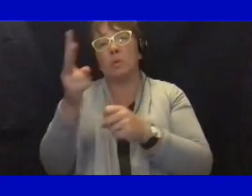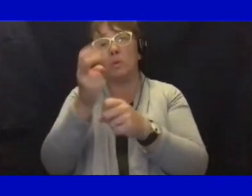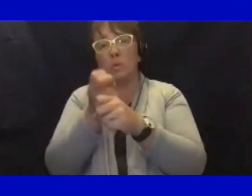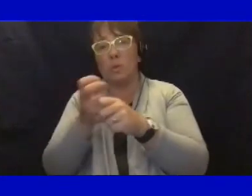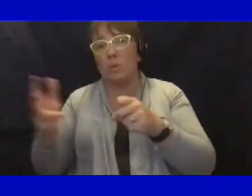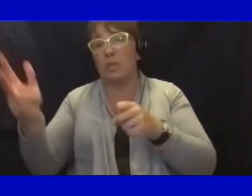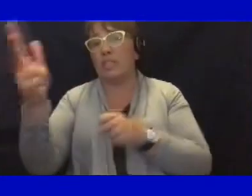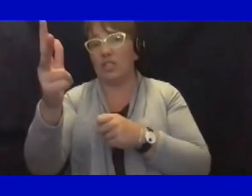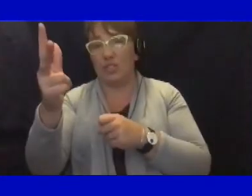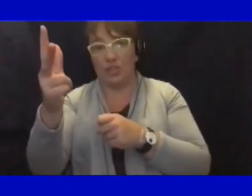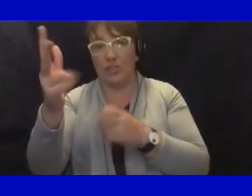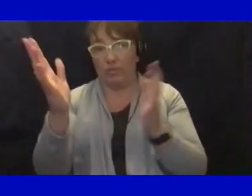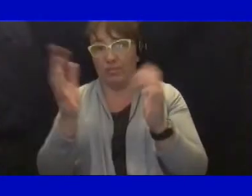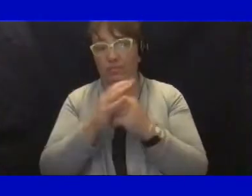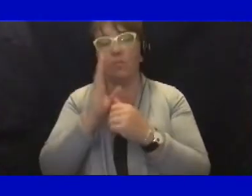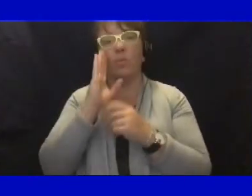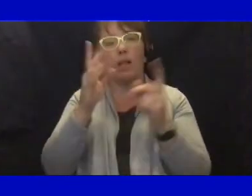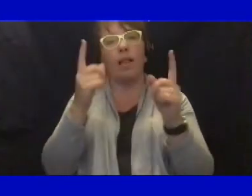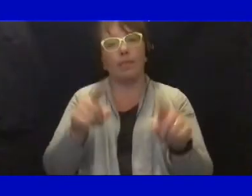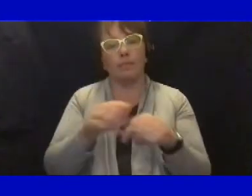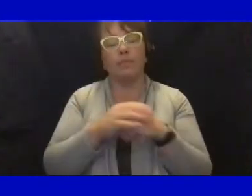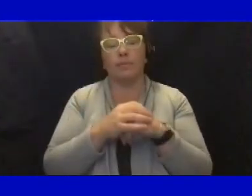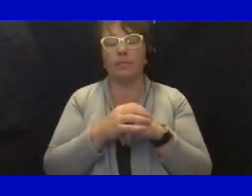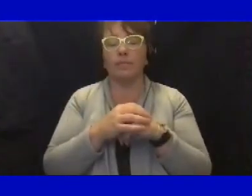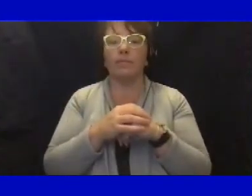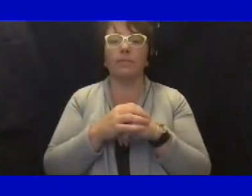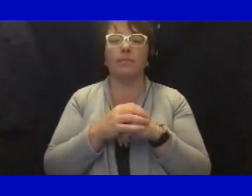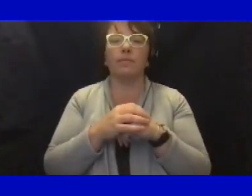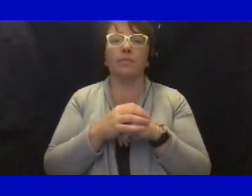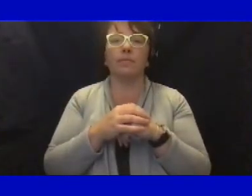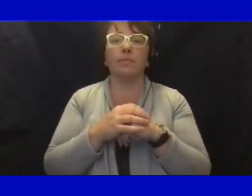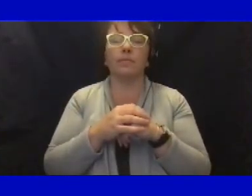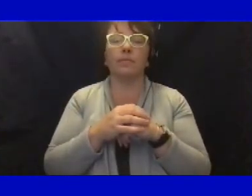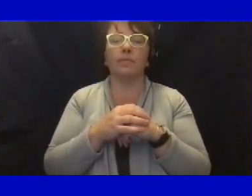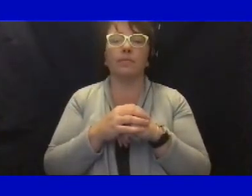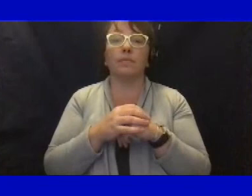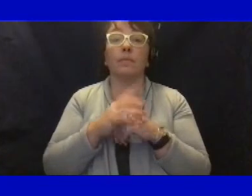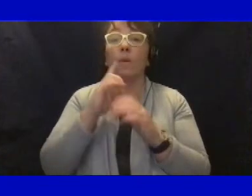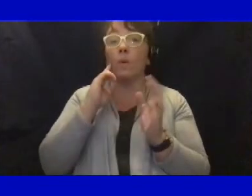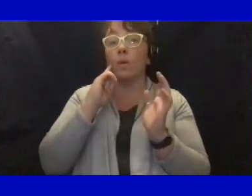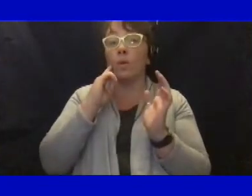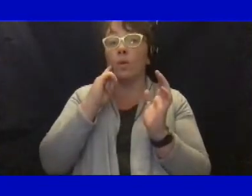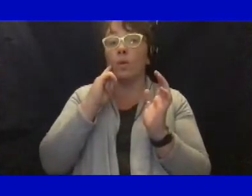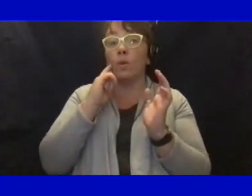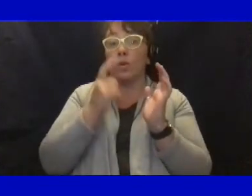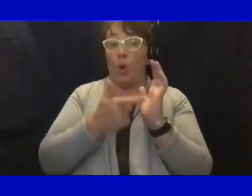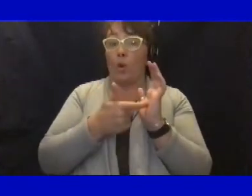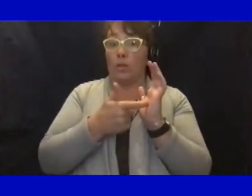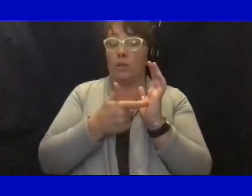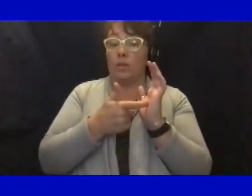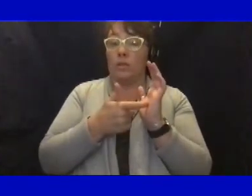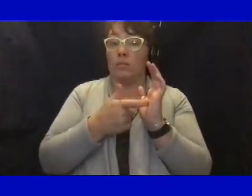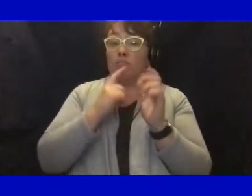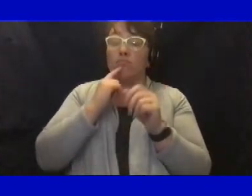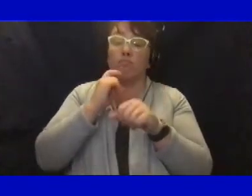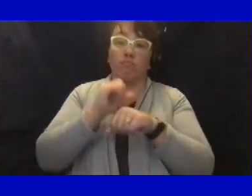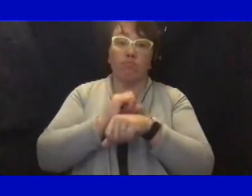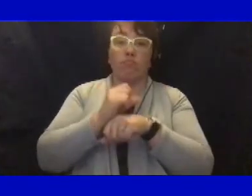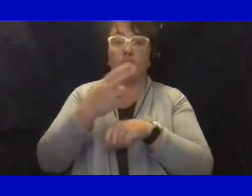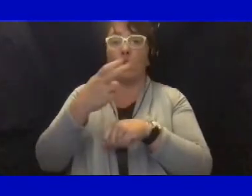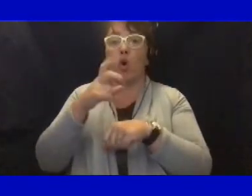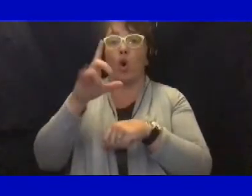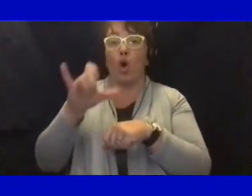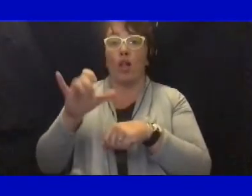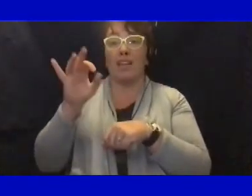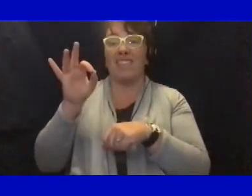Now, what you saw in that video, especially out of some of those larger canyons in the Holy Fire, was an incredible amount of vegetation.